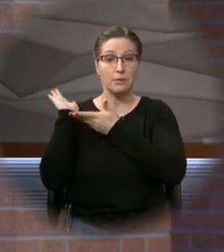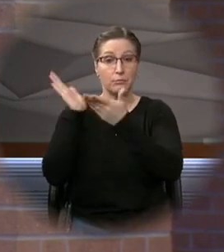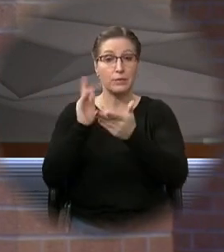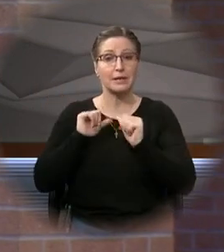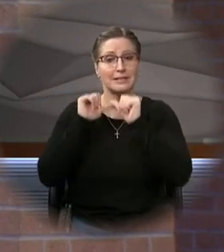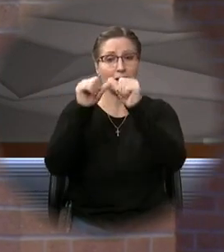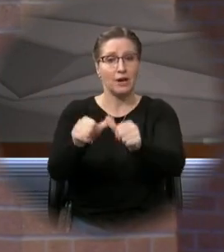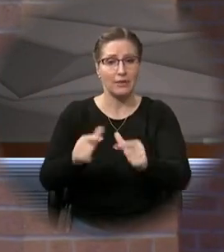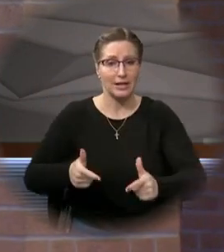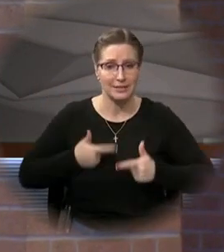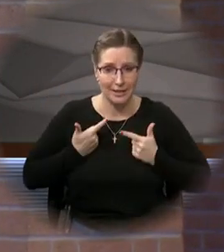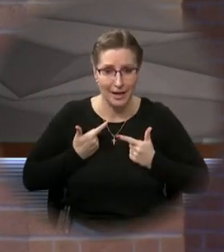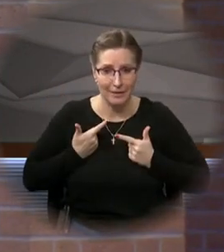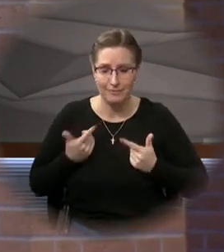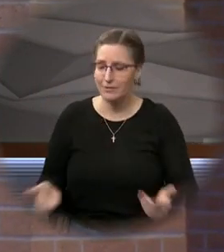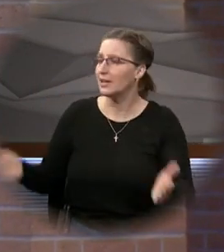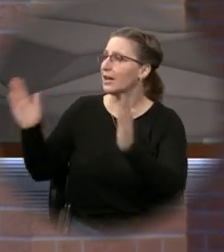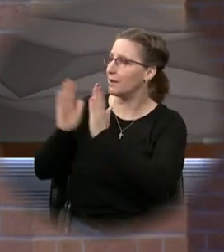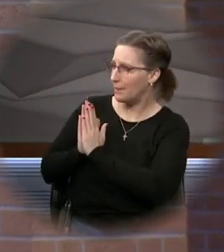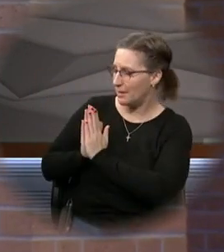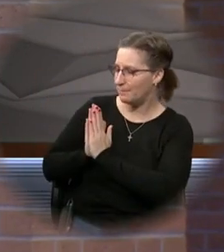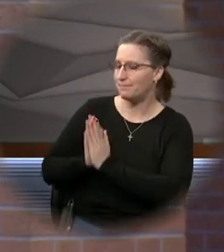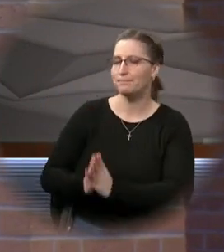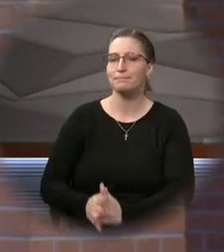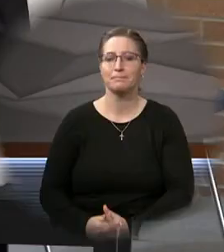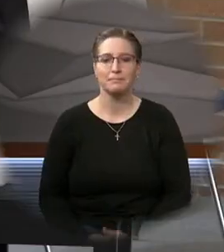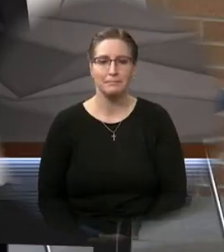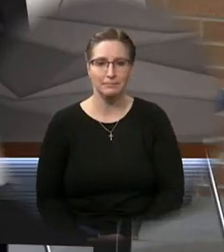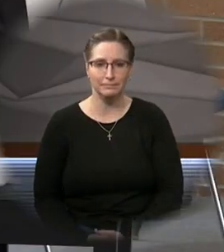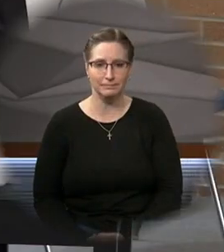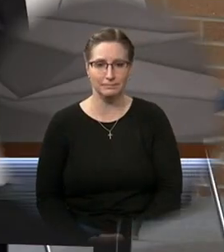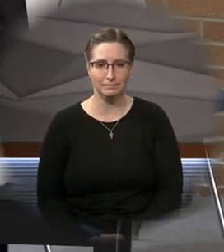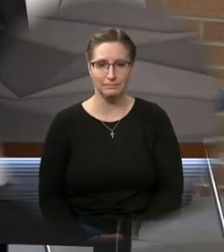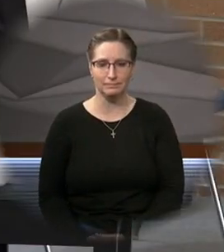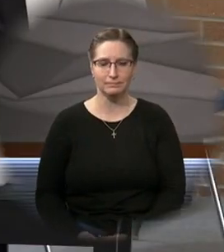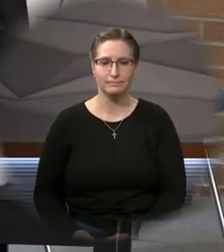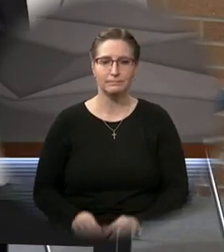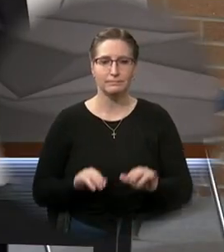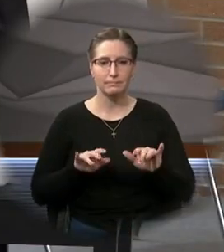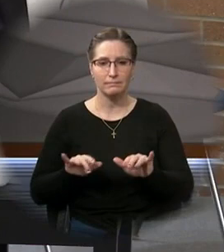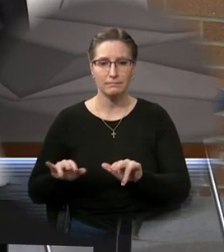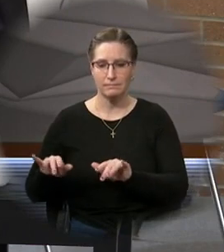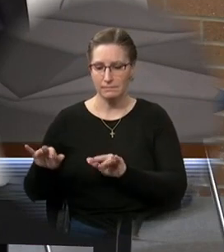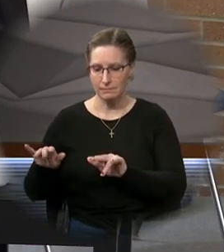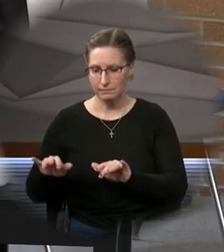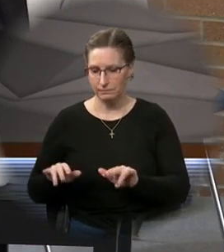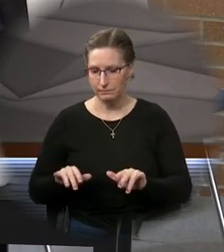sins, and bring us to everlasting life. Amen. Amen.